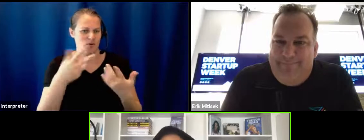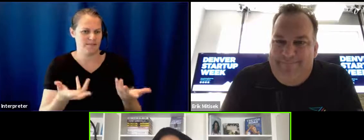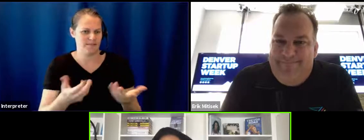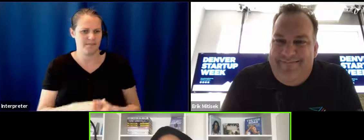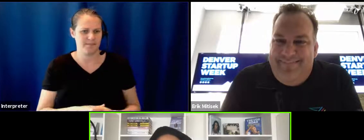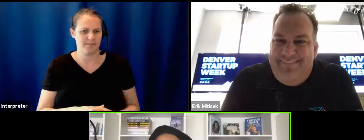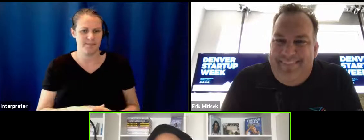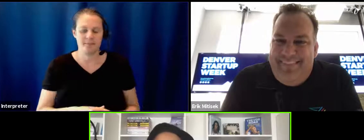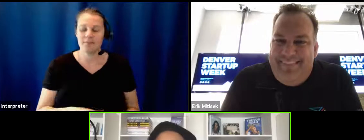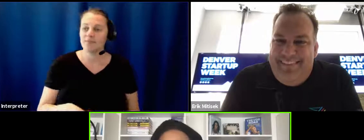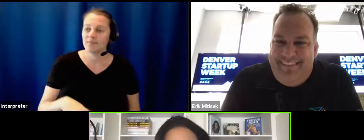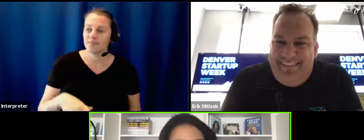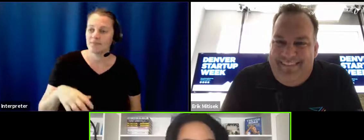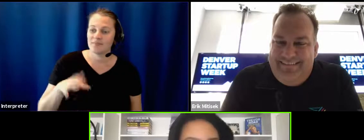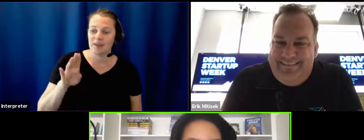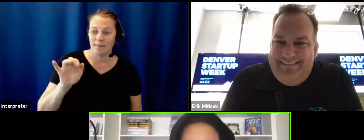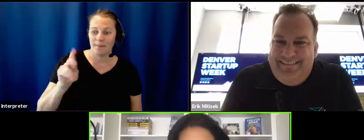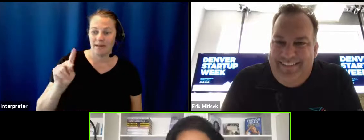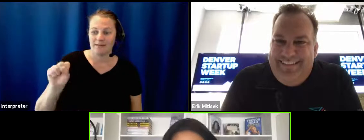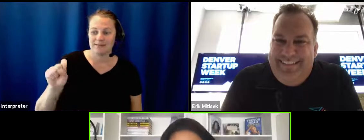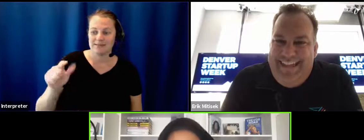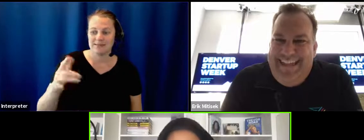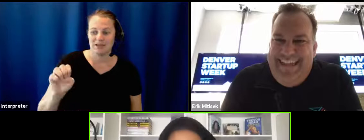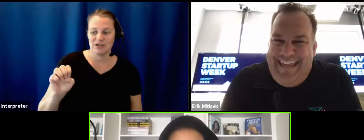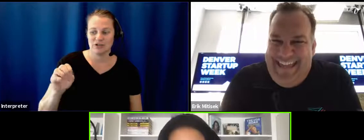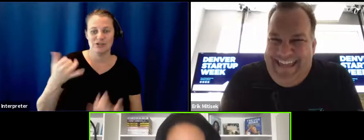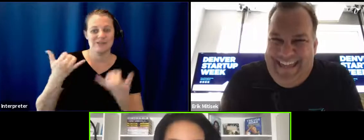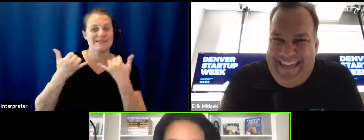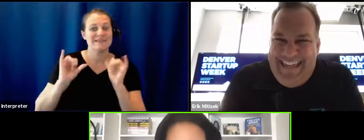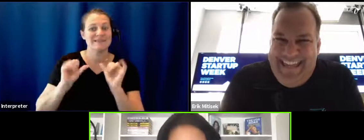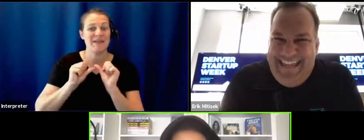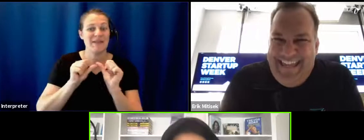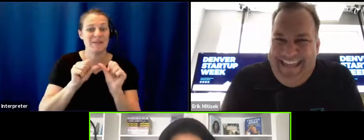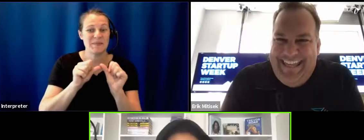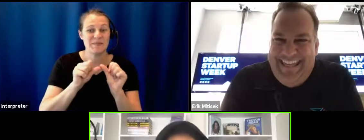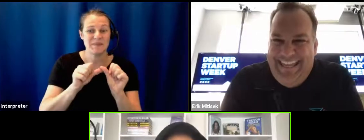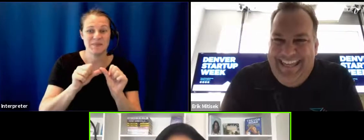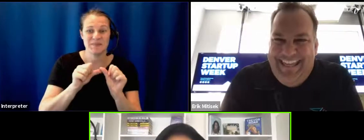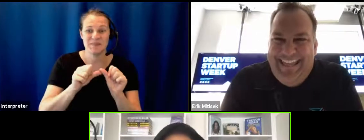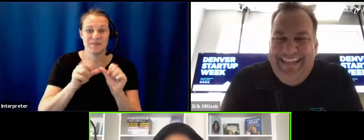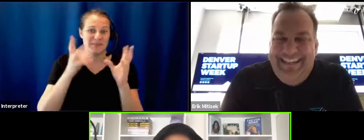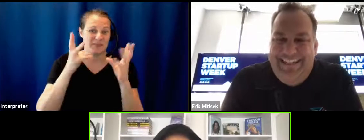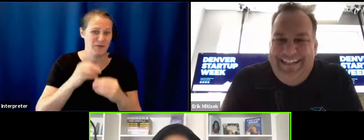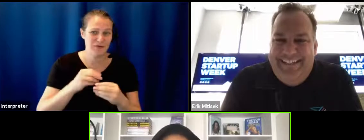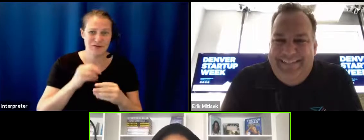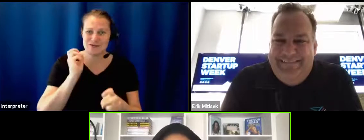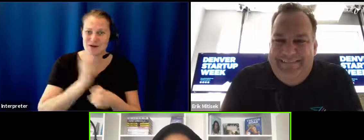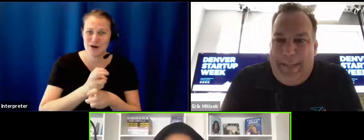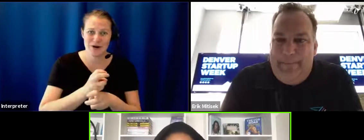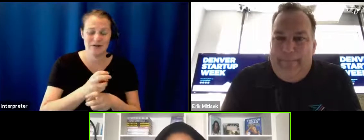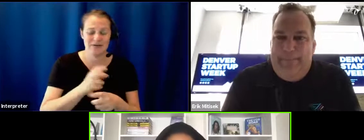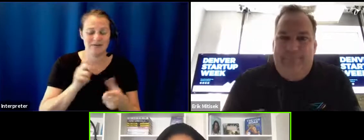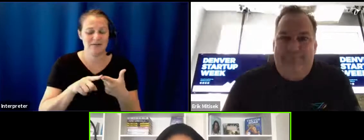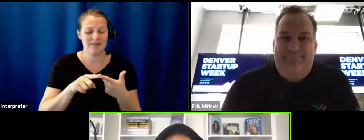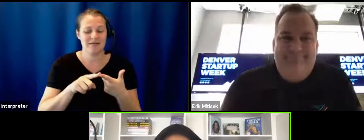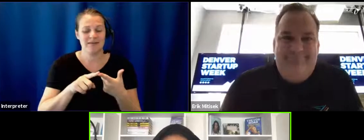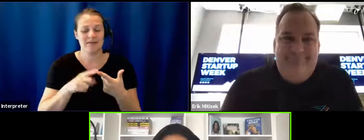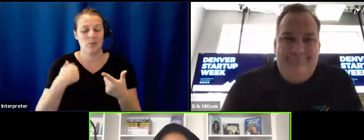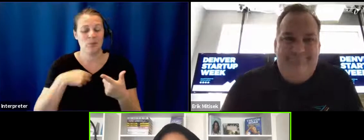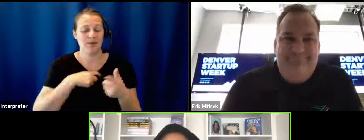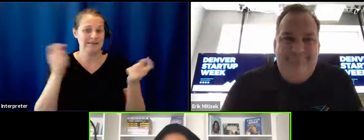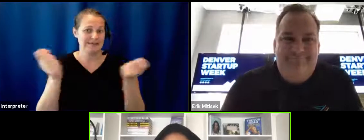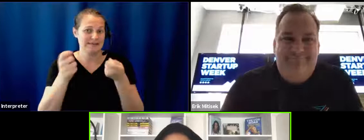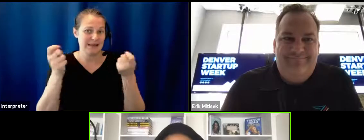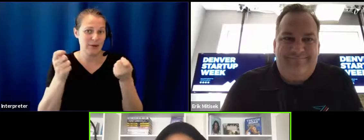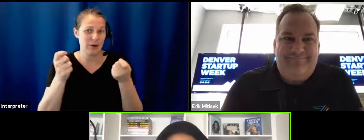Backstage still being in existence, which is always a beautiful thing because it's so hard to do. We're toasting to probably